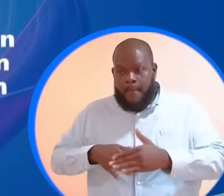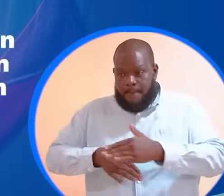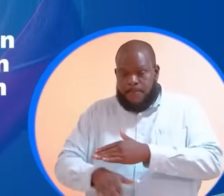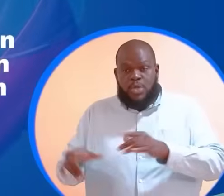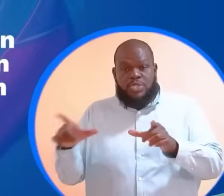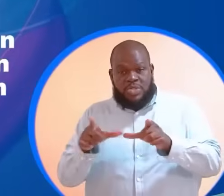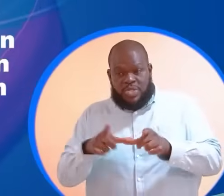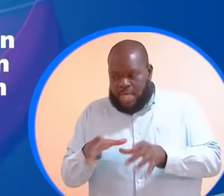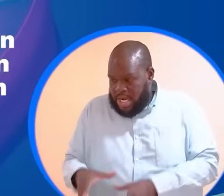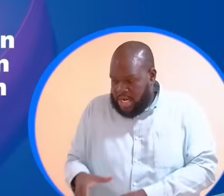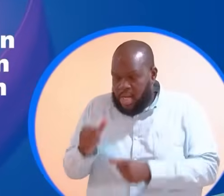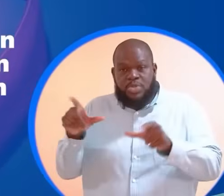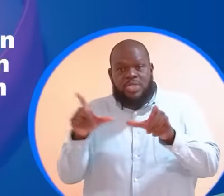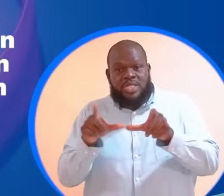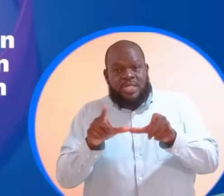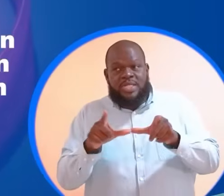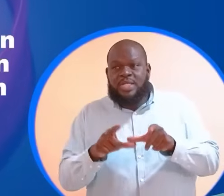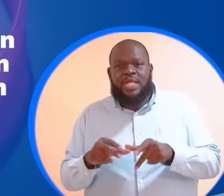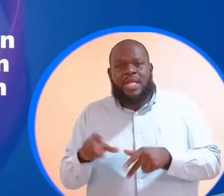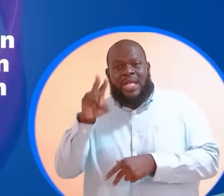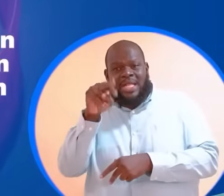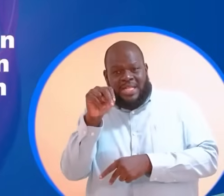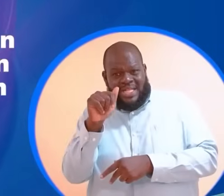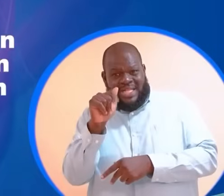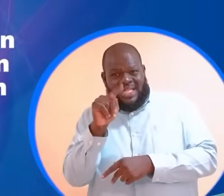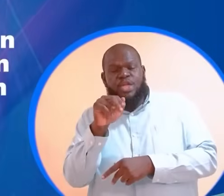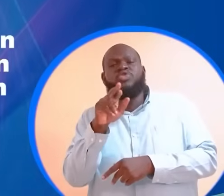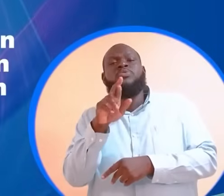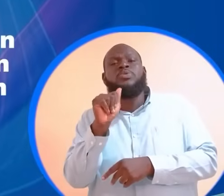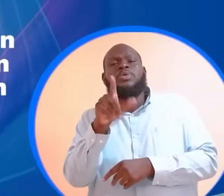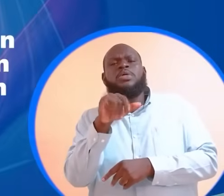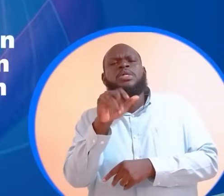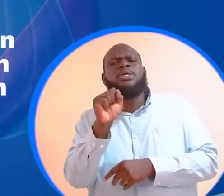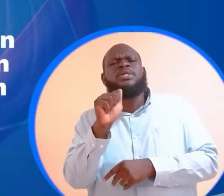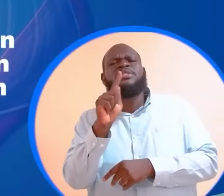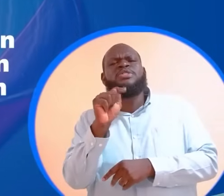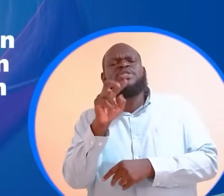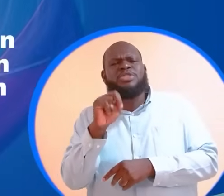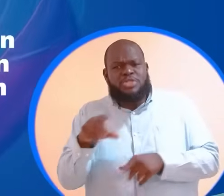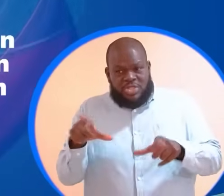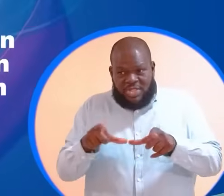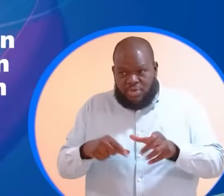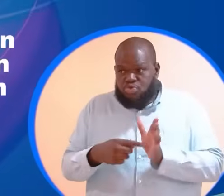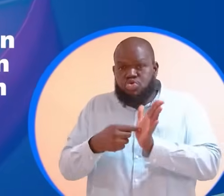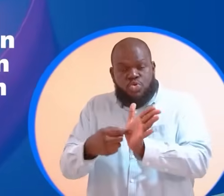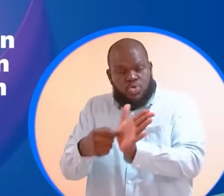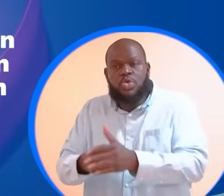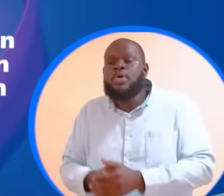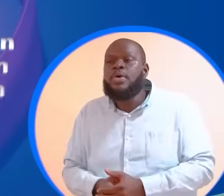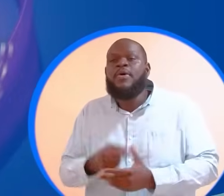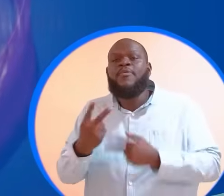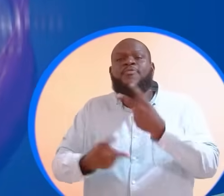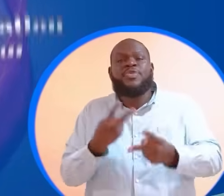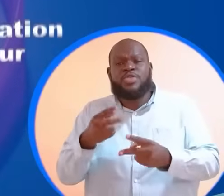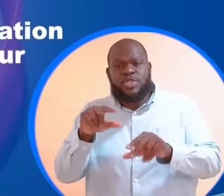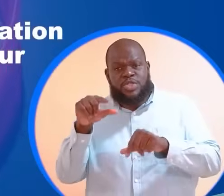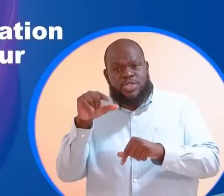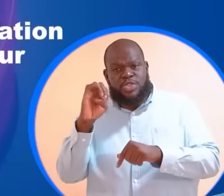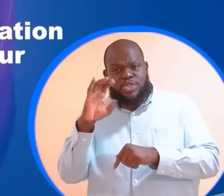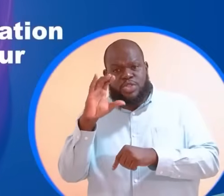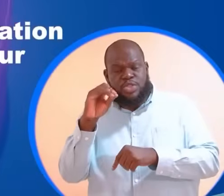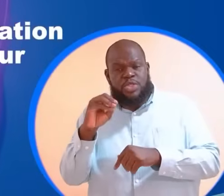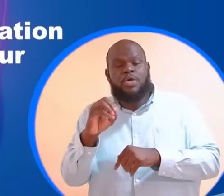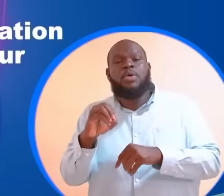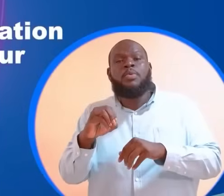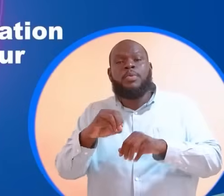married name, birth certificate, adoption certificate, naturalization certificate for correction of minor clerical errors. Visit the